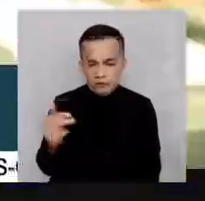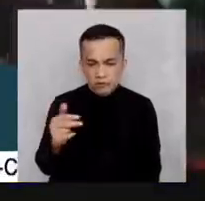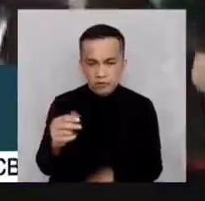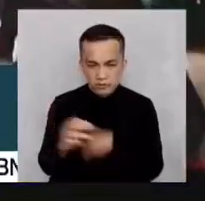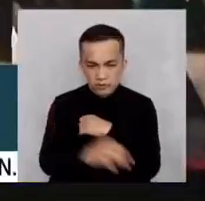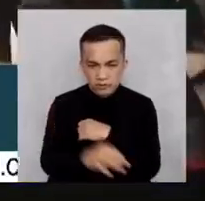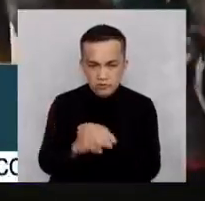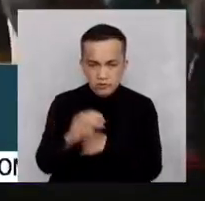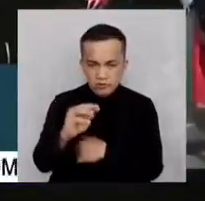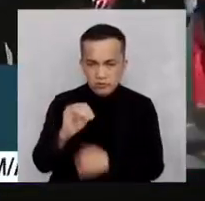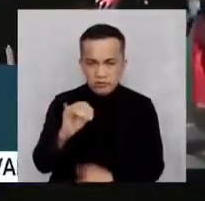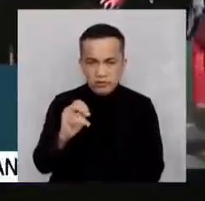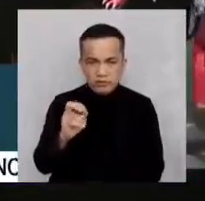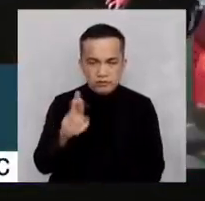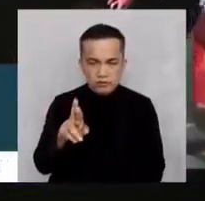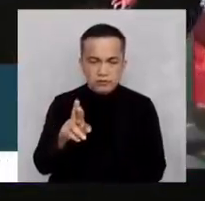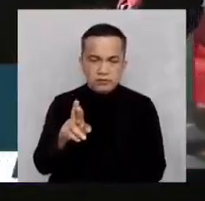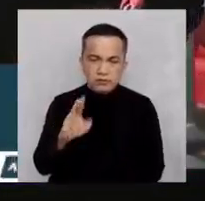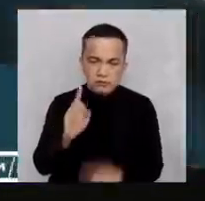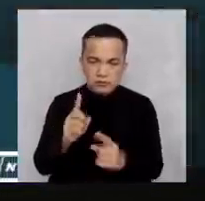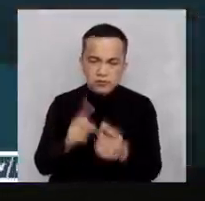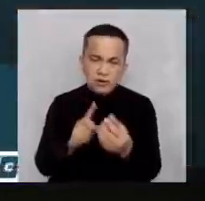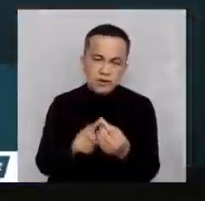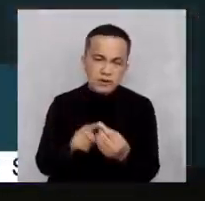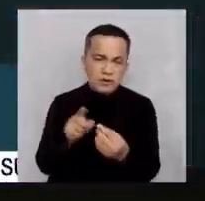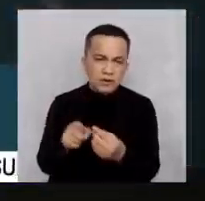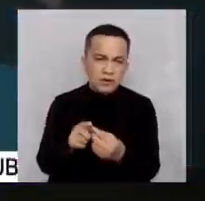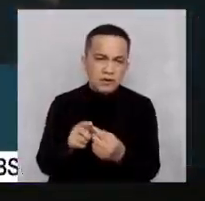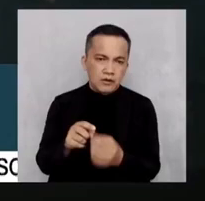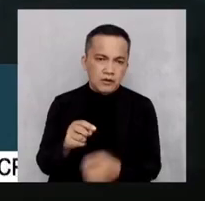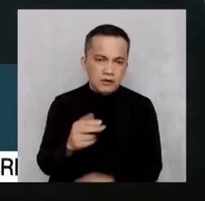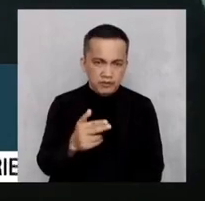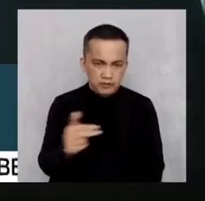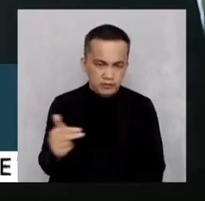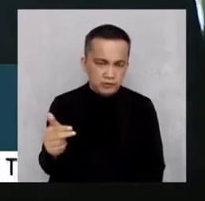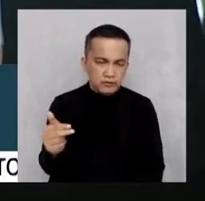minister talked about it, that Indonesians should